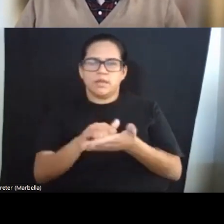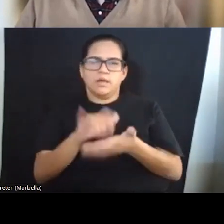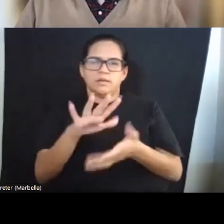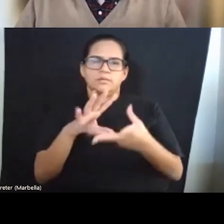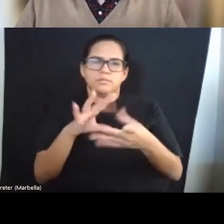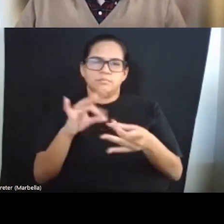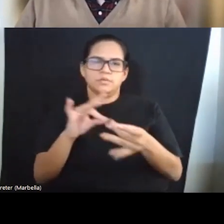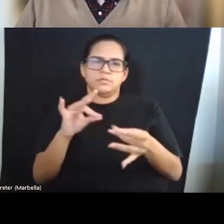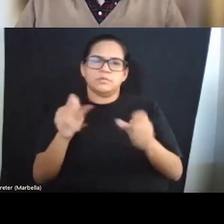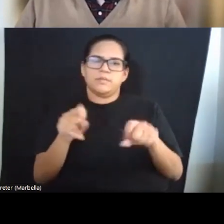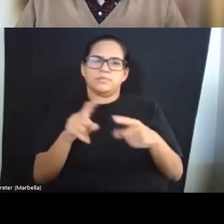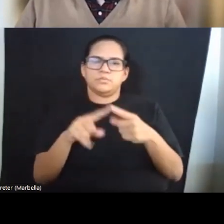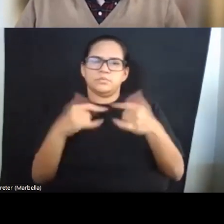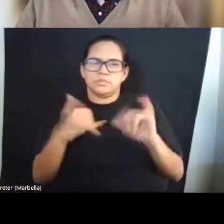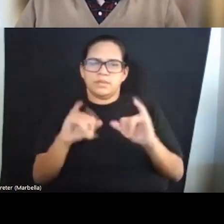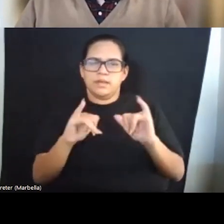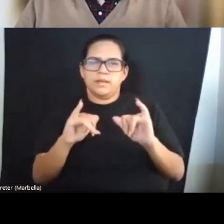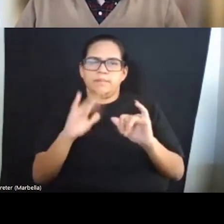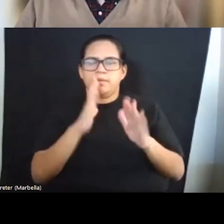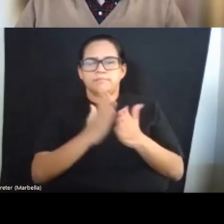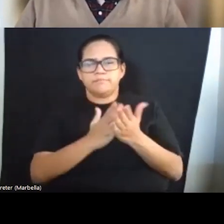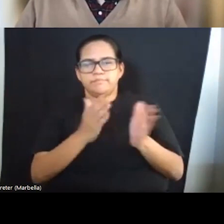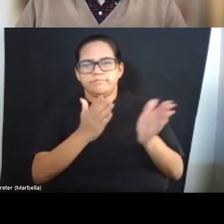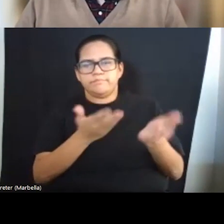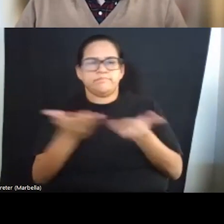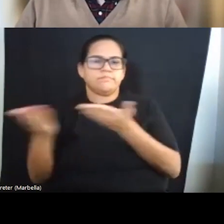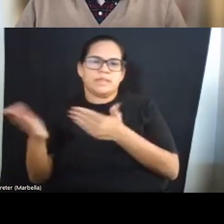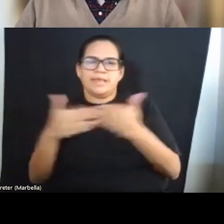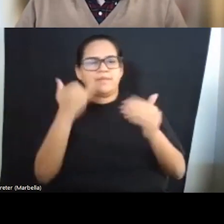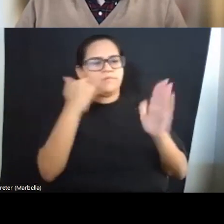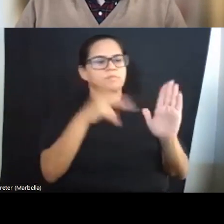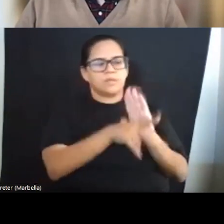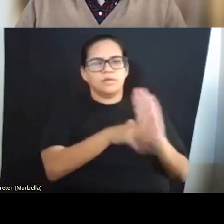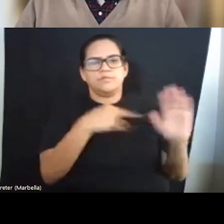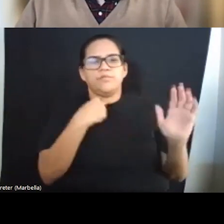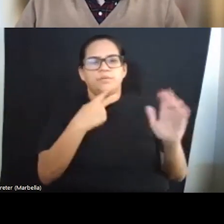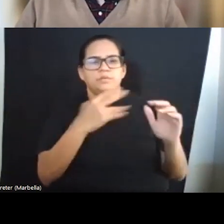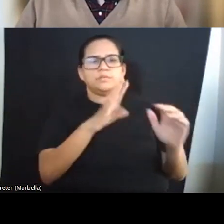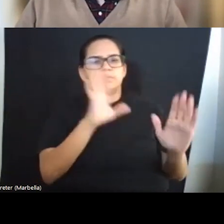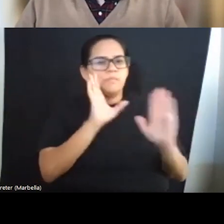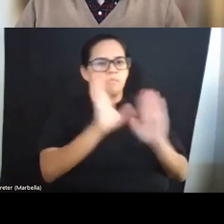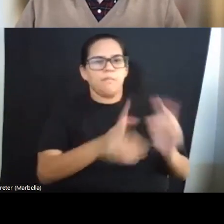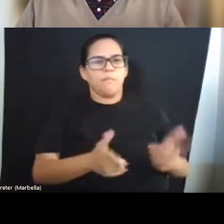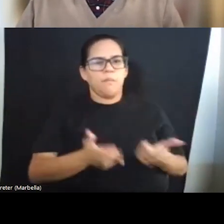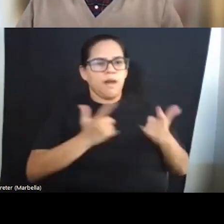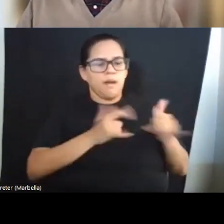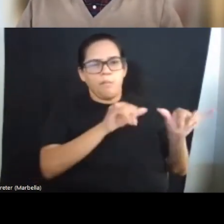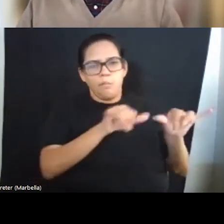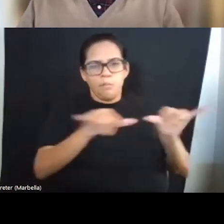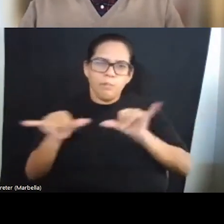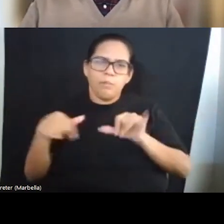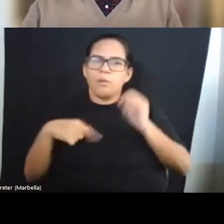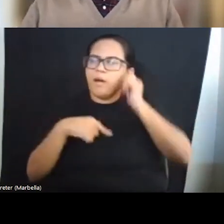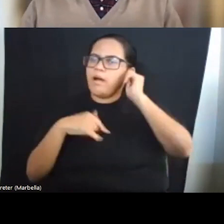message is able to still be carried through even if he was killed. His voice, his image, his likeness, we are able